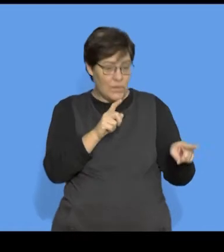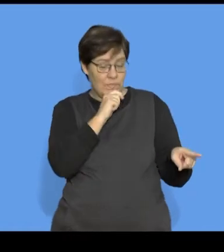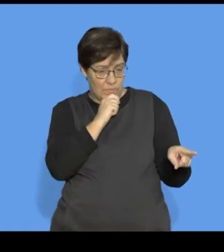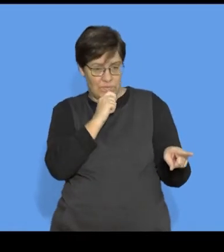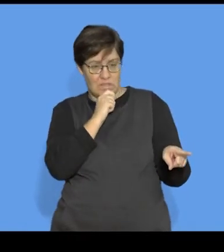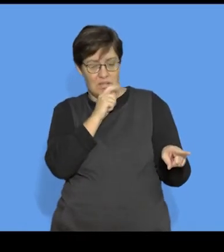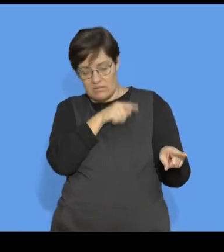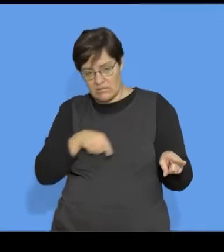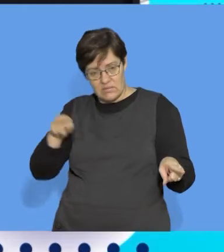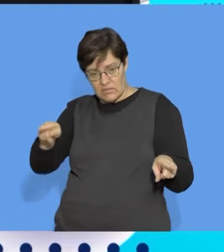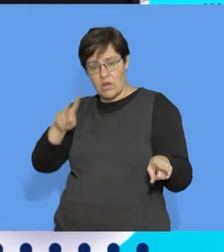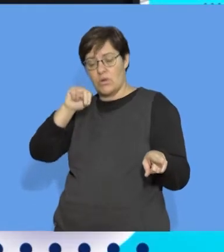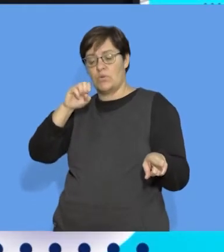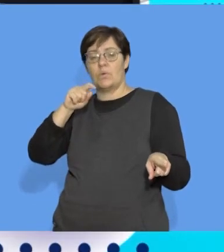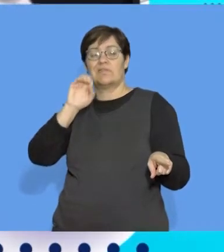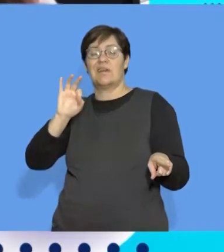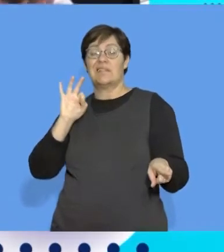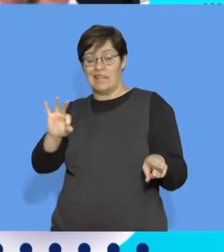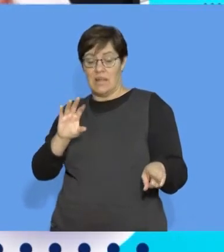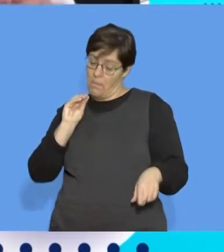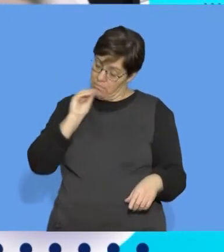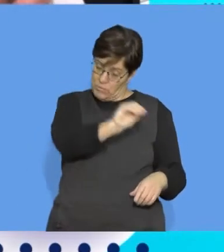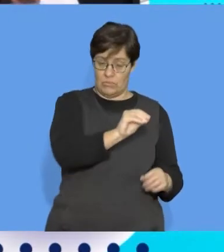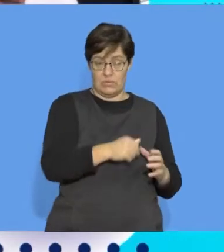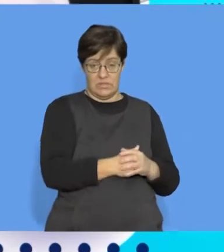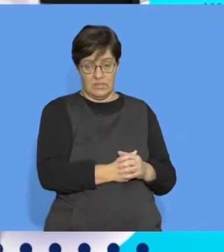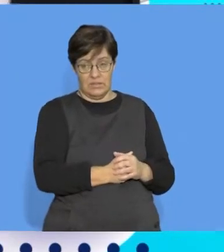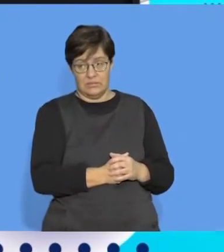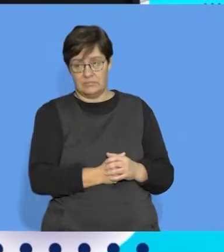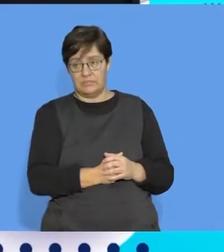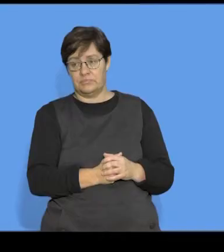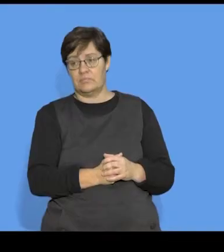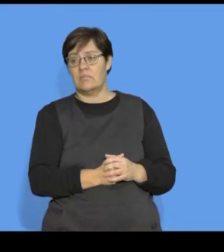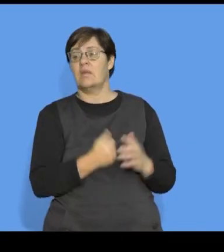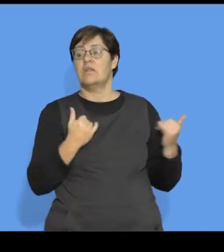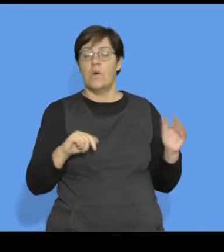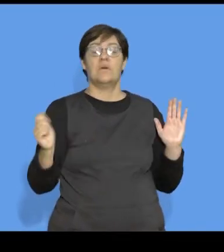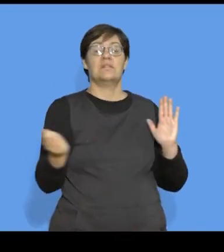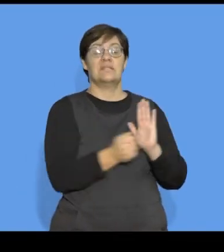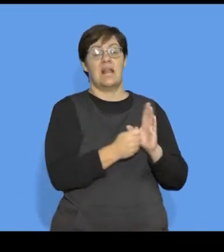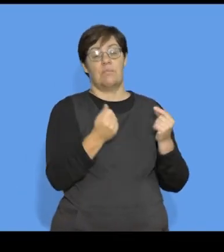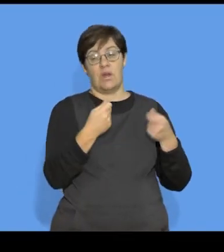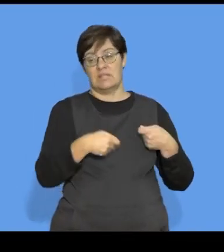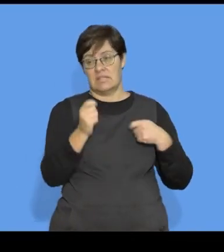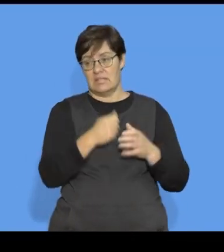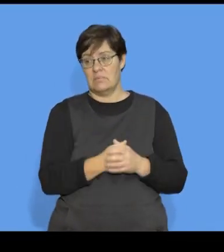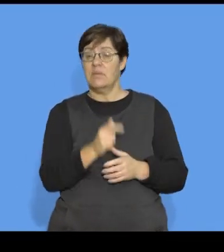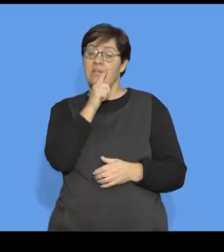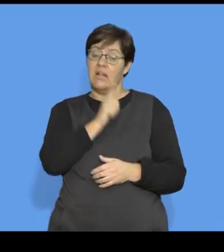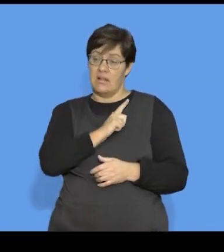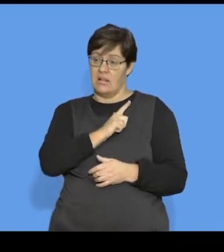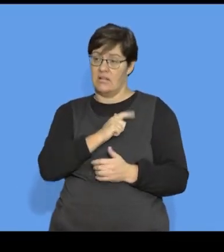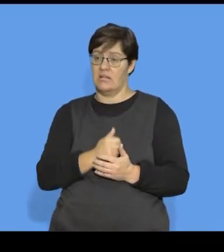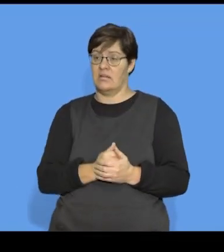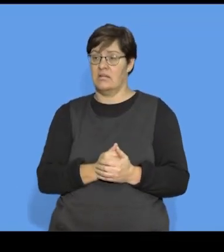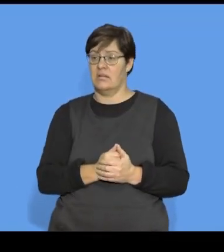you're going to use that figure when you come to note number 3. Okay, so now I bring in my selling price. I'm